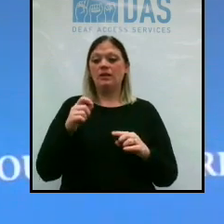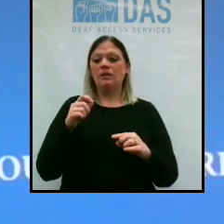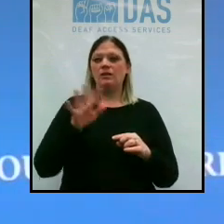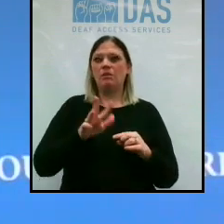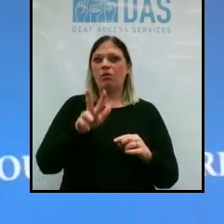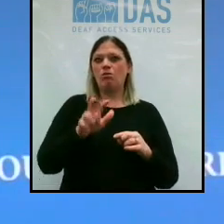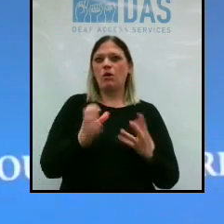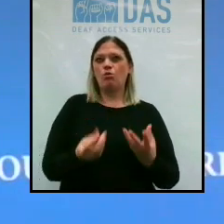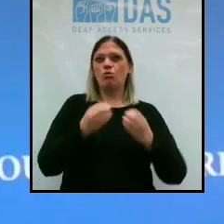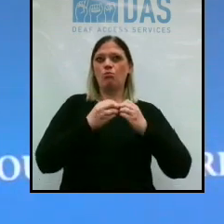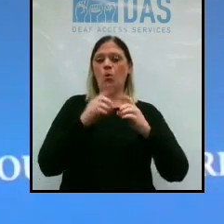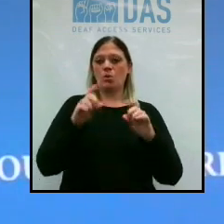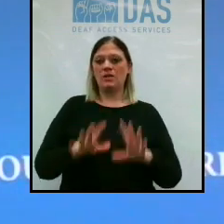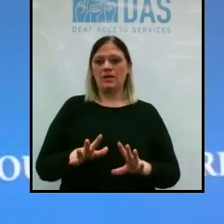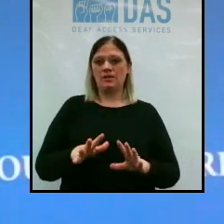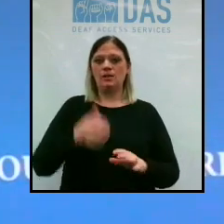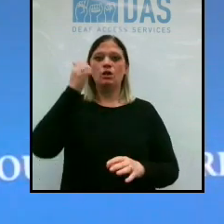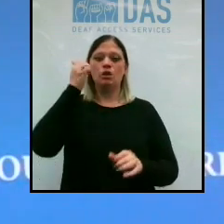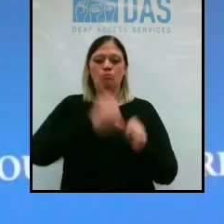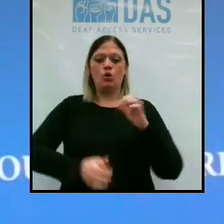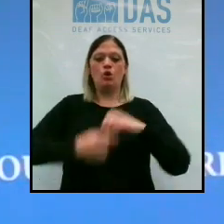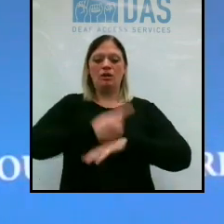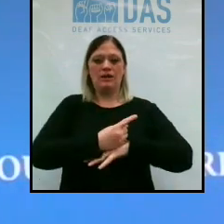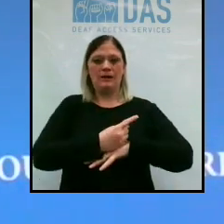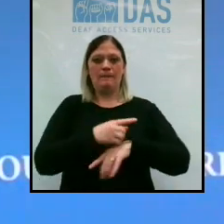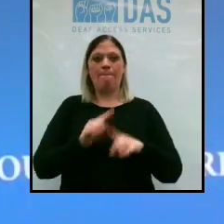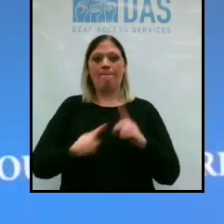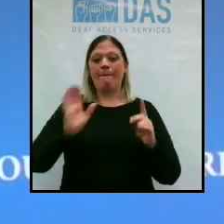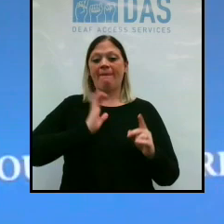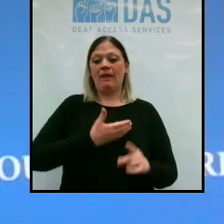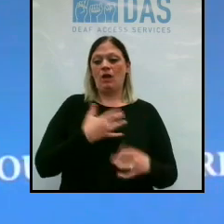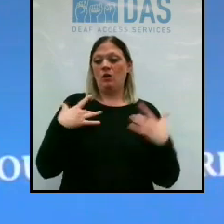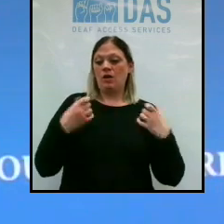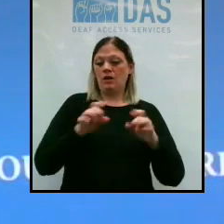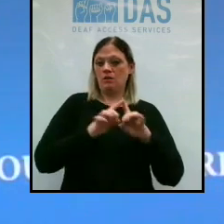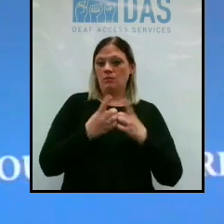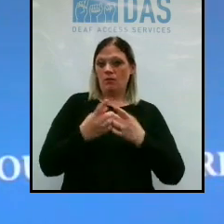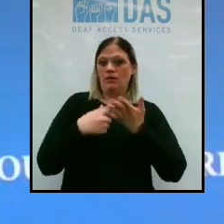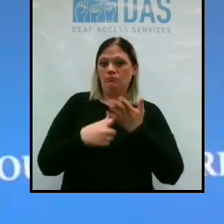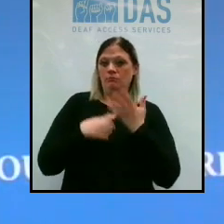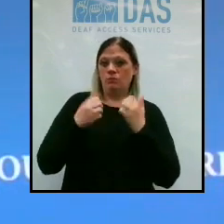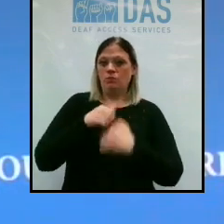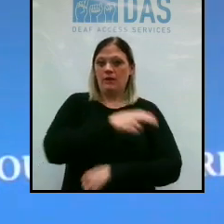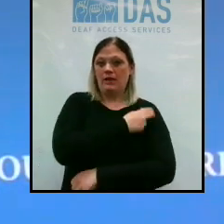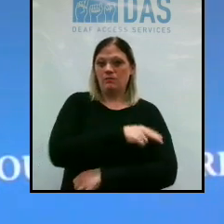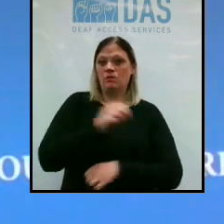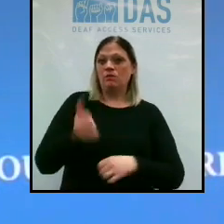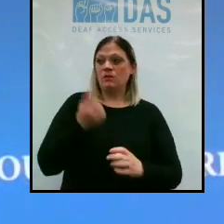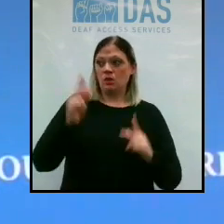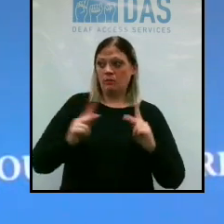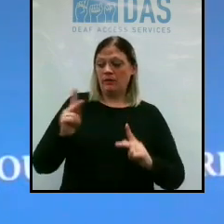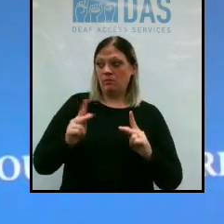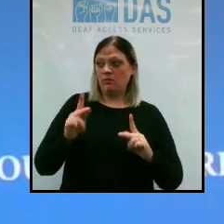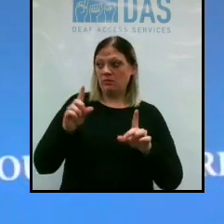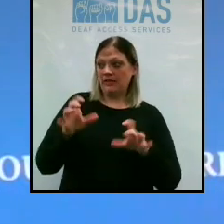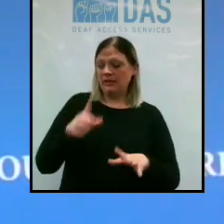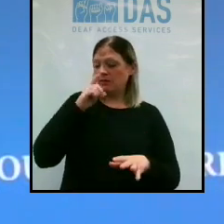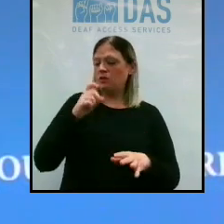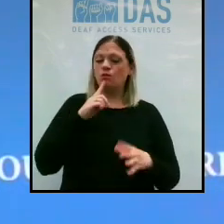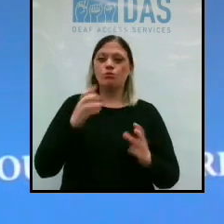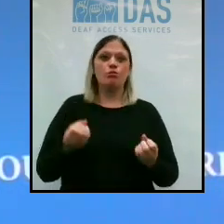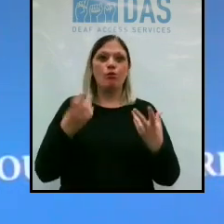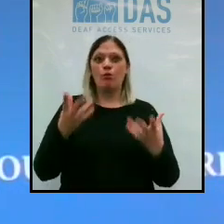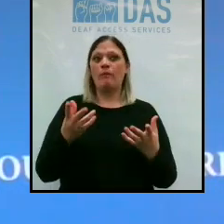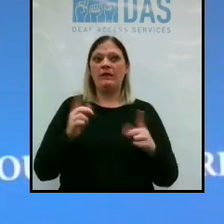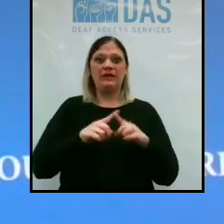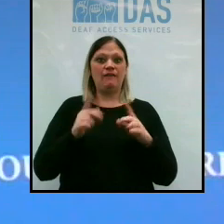tests per day, but our health department, in talking over with hospitals and others that are doing testing, because there's so many